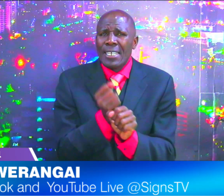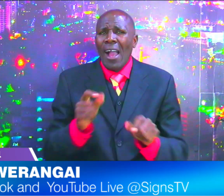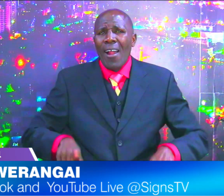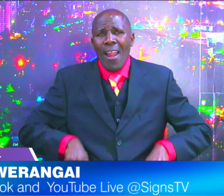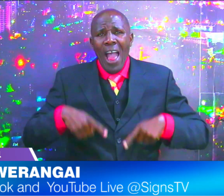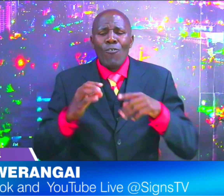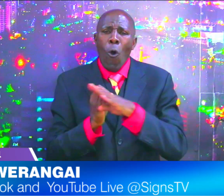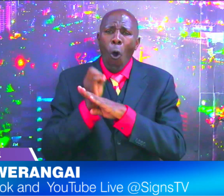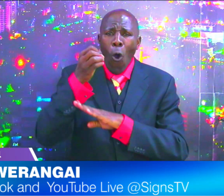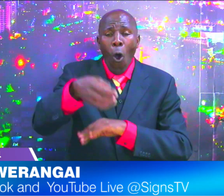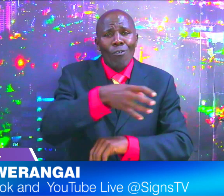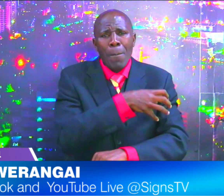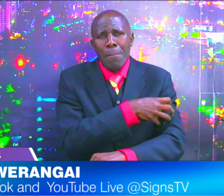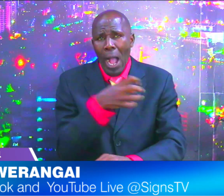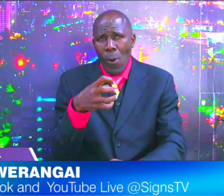unbearable.